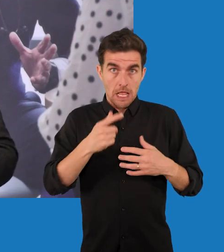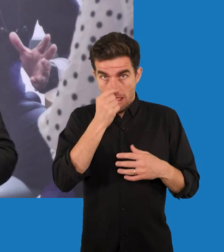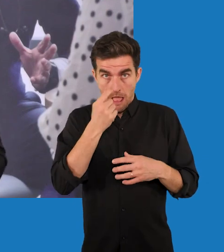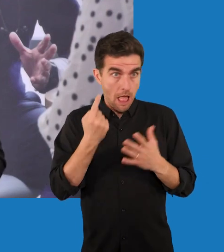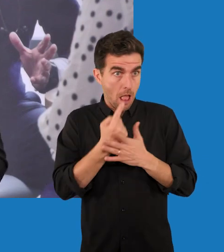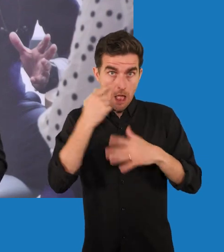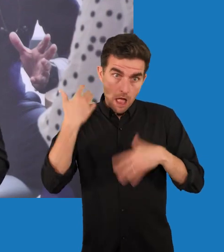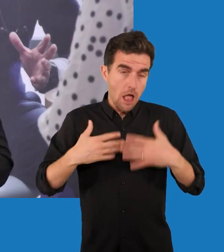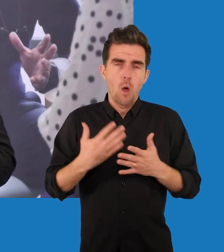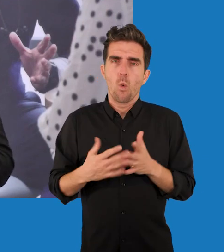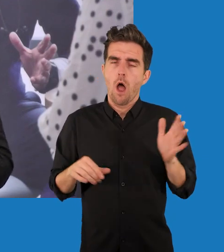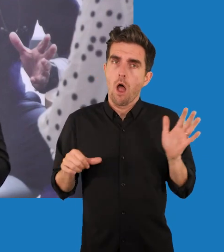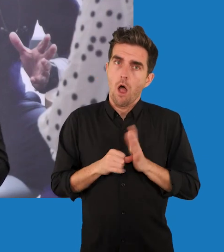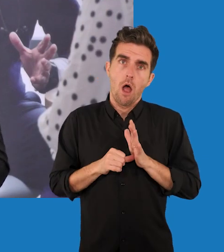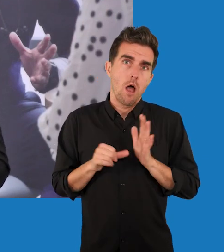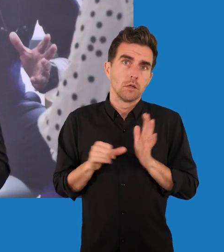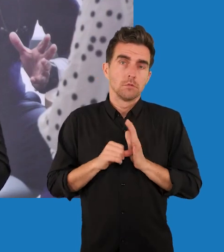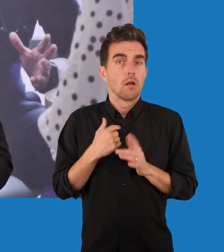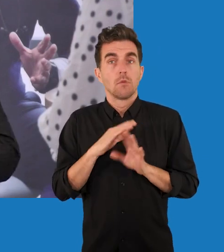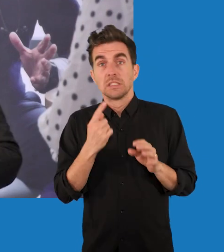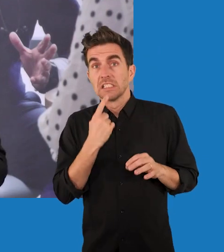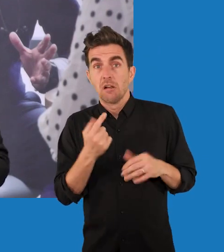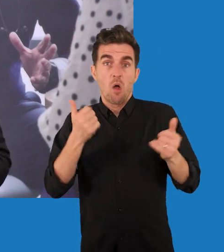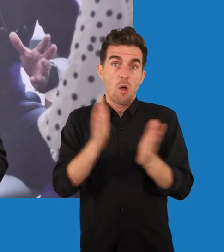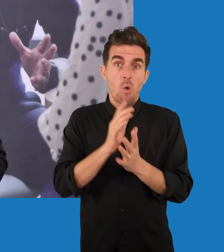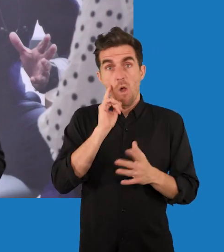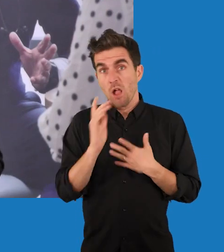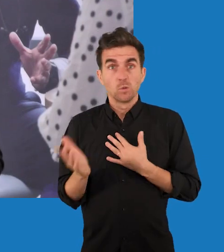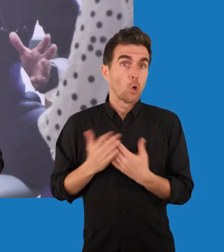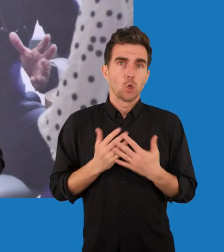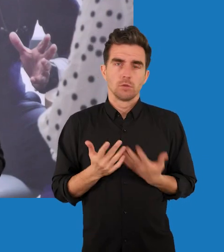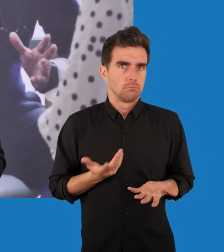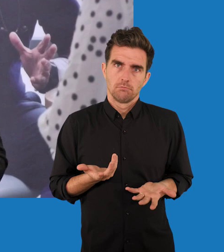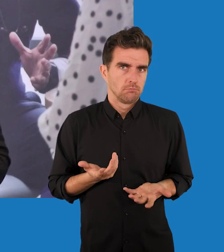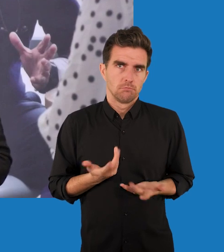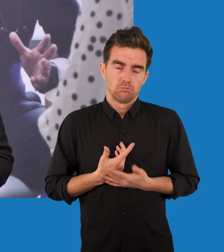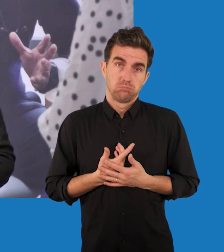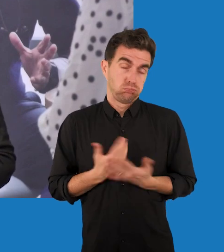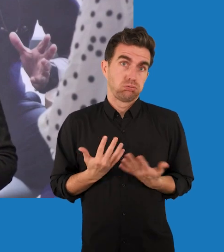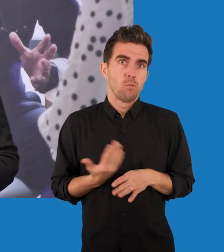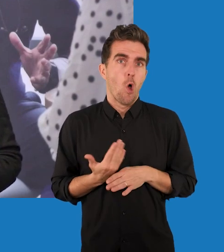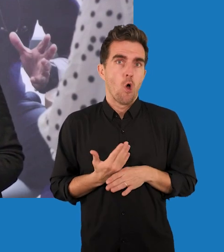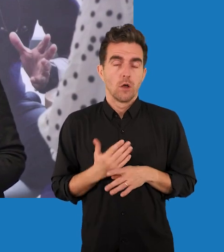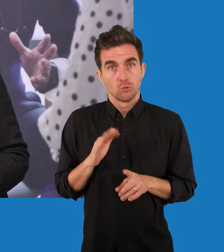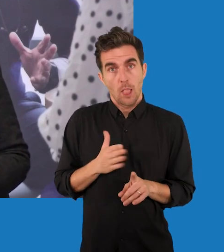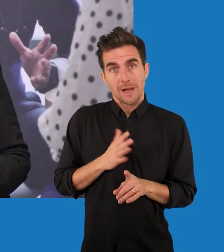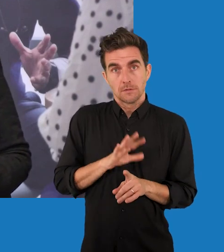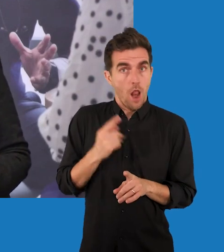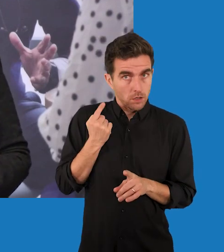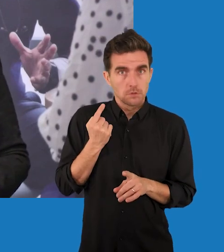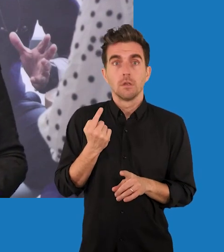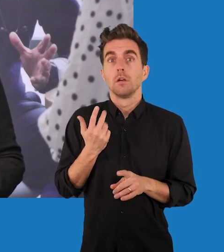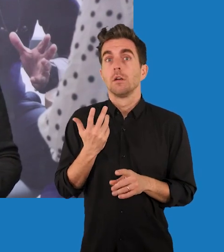to make some of this happen is really hard. So I'm not going to suggest we've got it all sorted, because we haven't, and there's a huge amount more work for us to